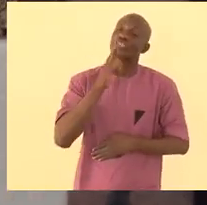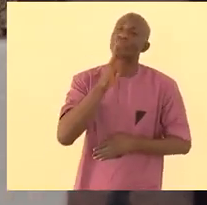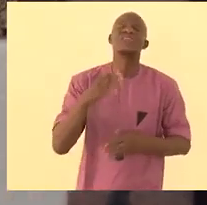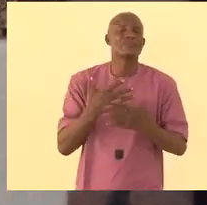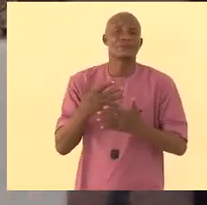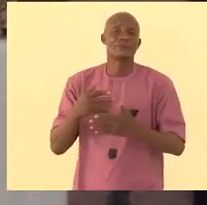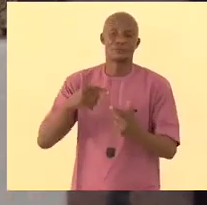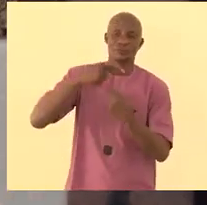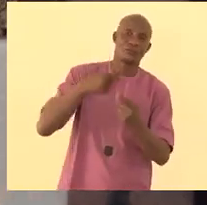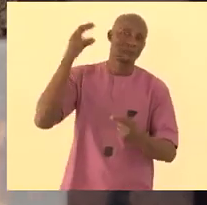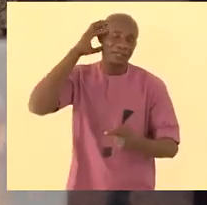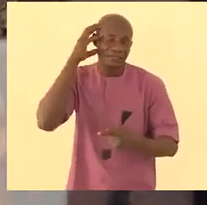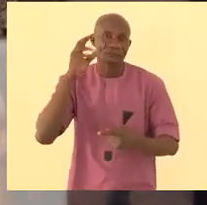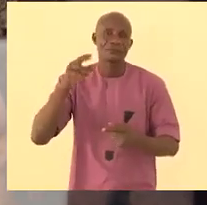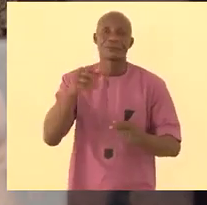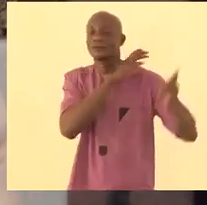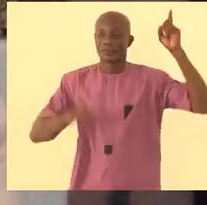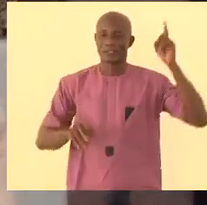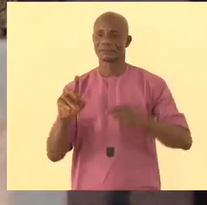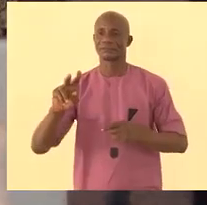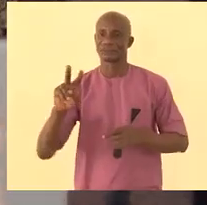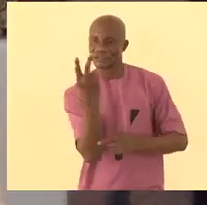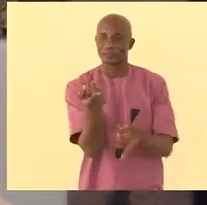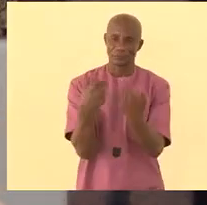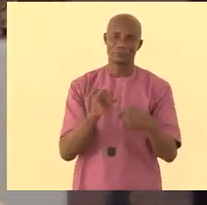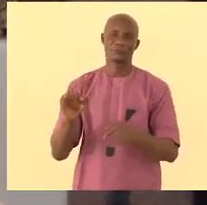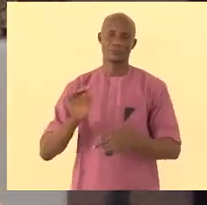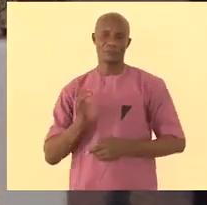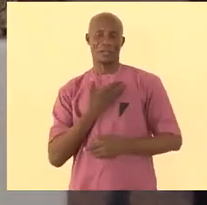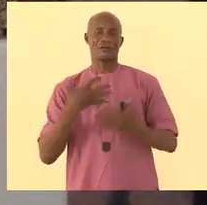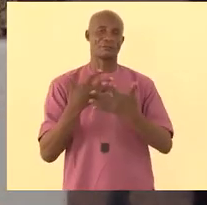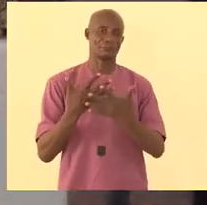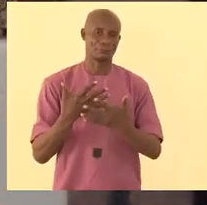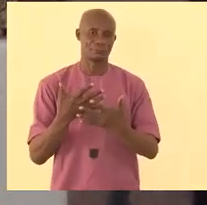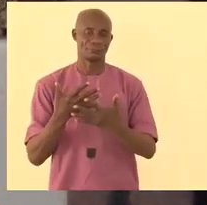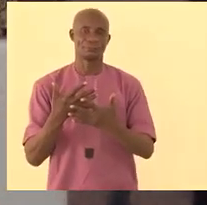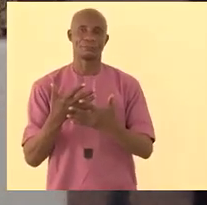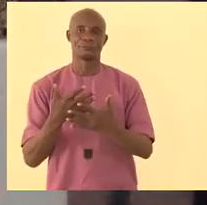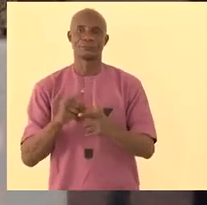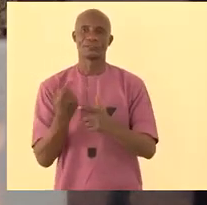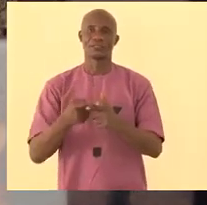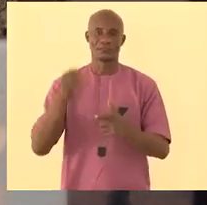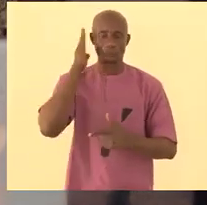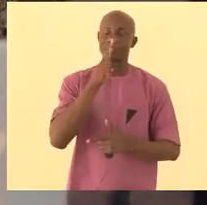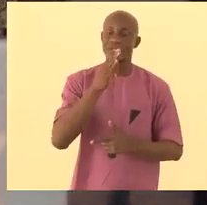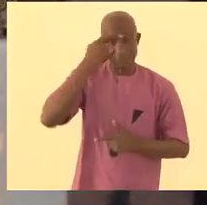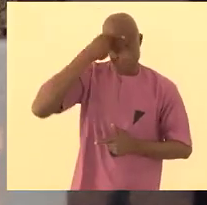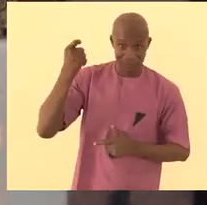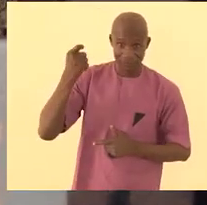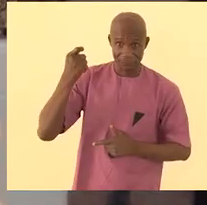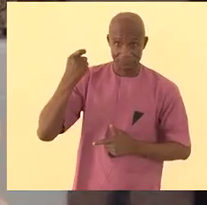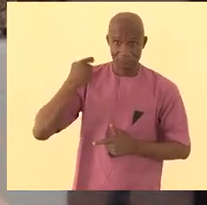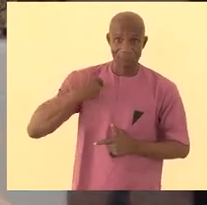afraid when we hear of Christ's second coming. Our fear then will be